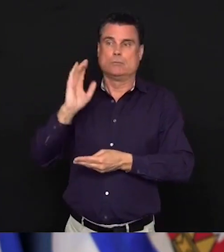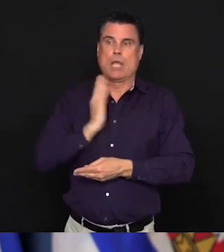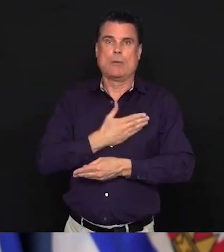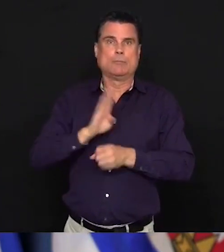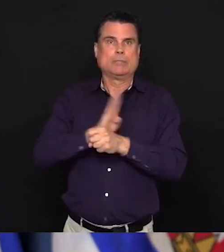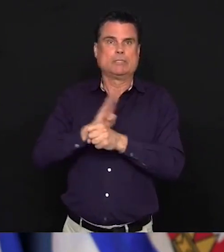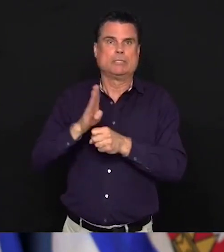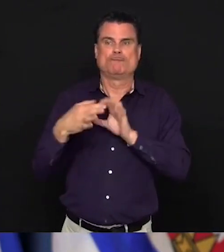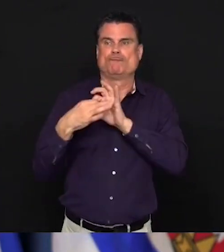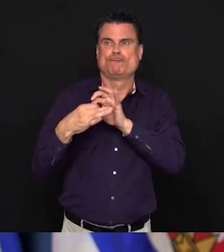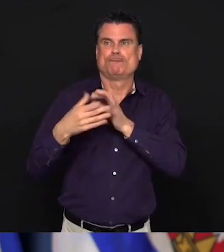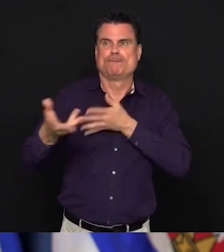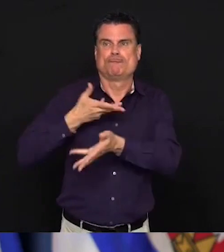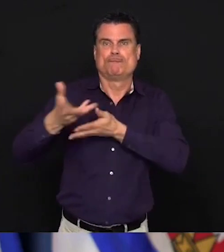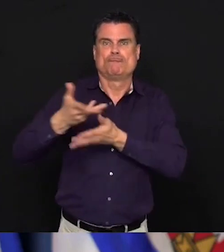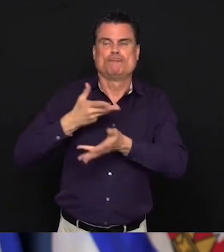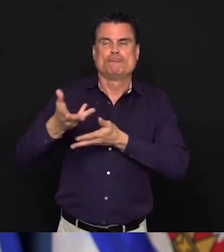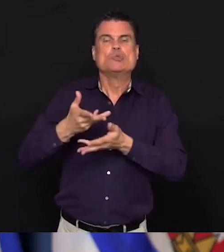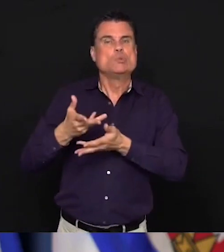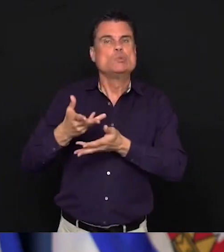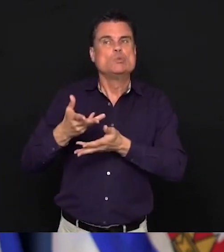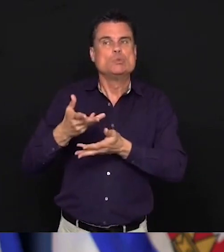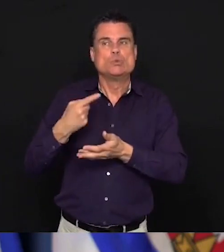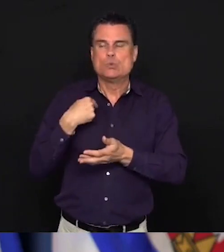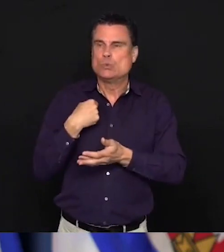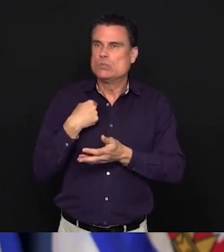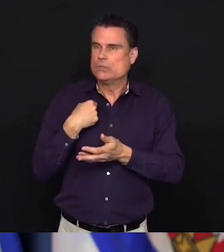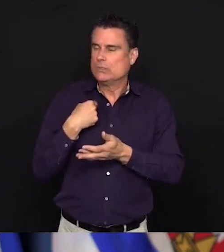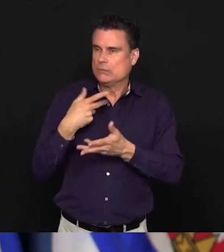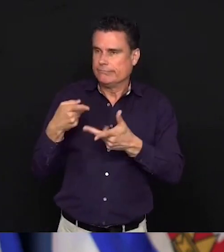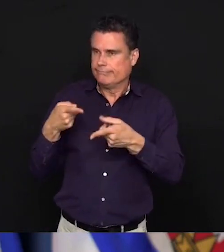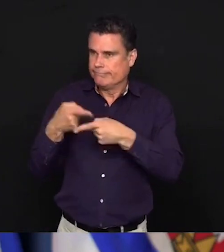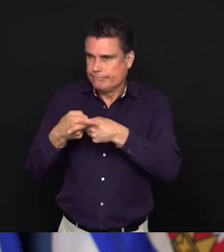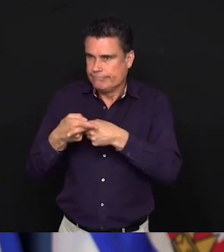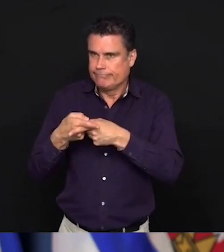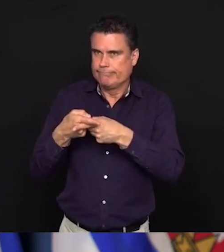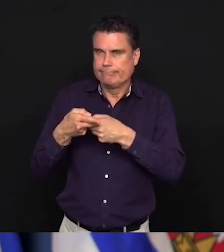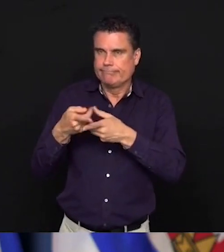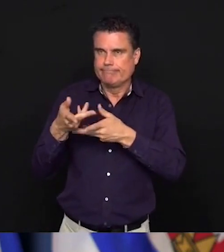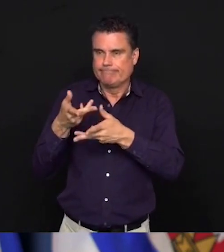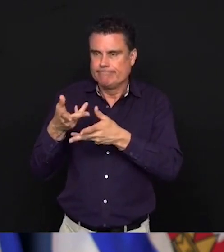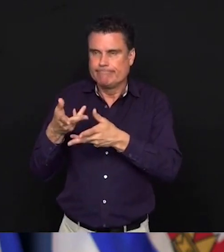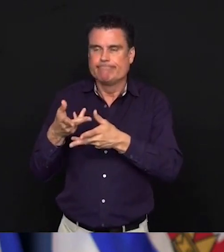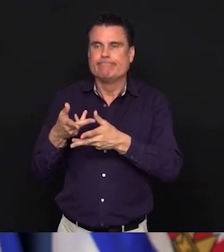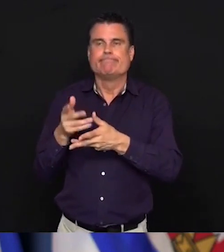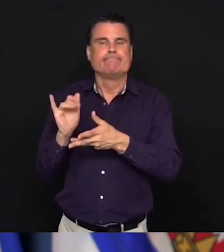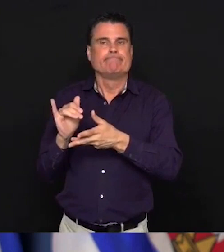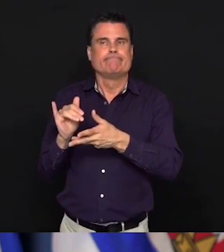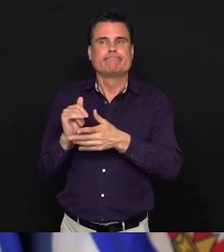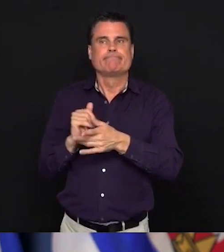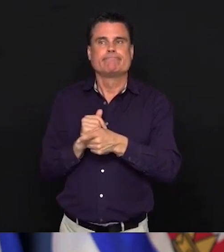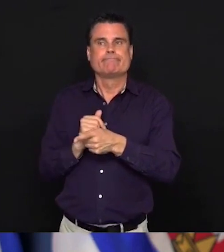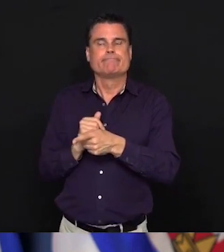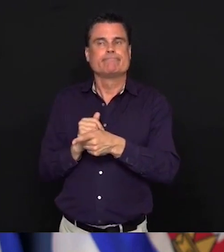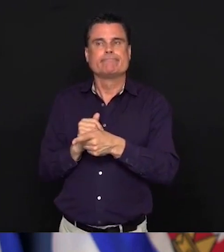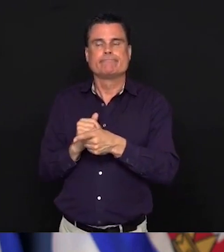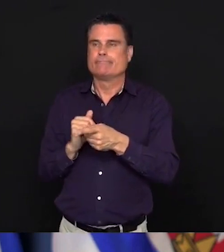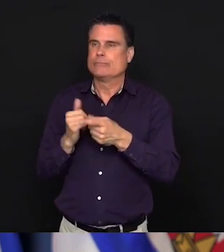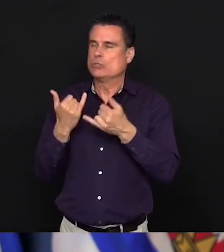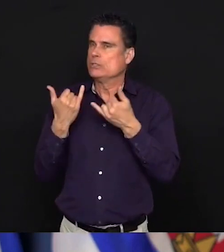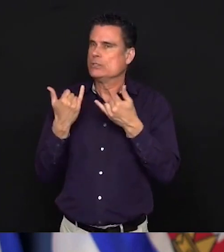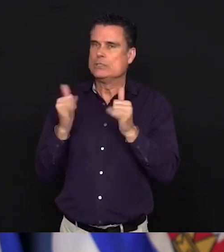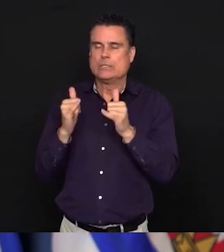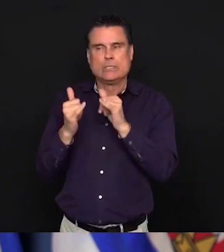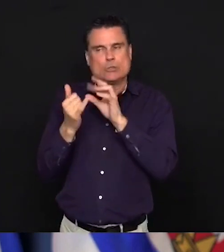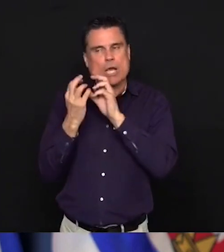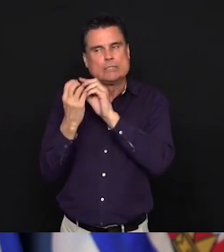the way we paid rent on the land, keeping in mind that our public forests are a public asset, and we ask